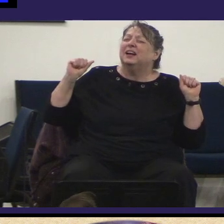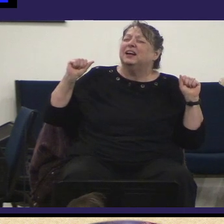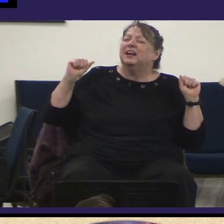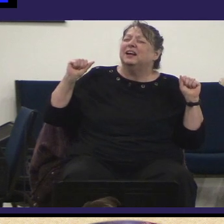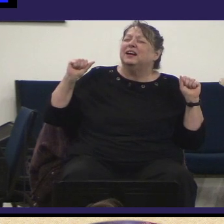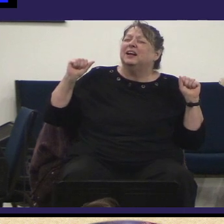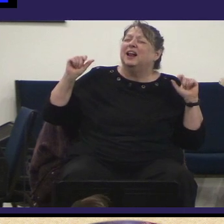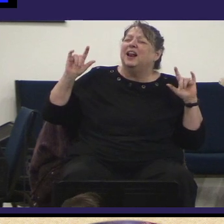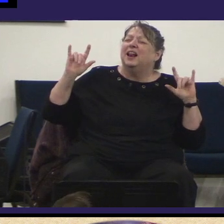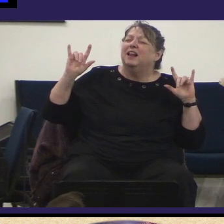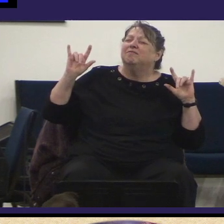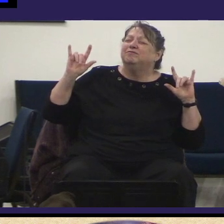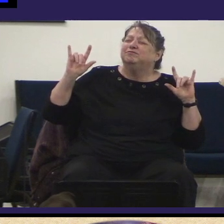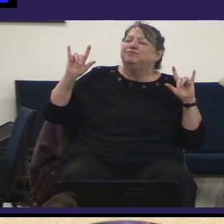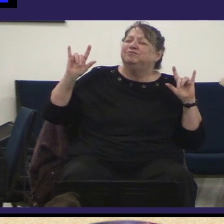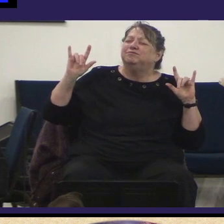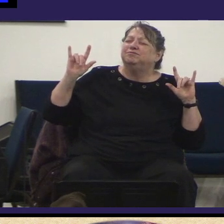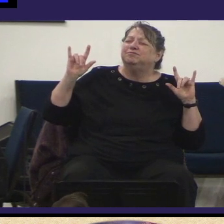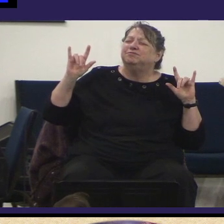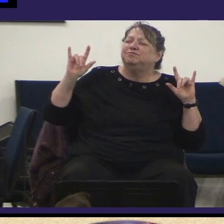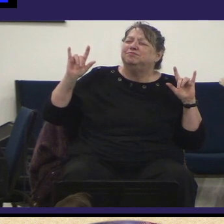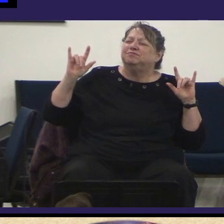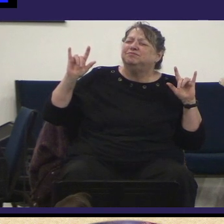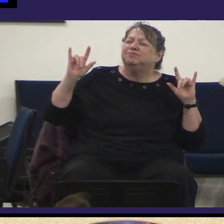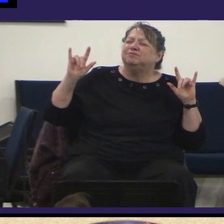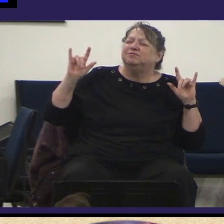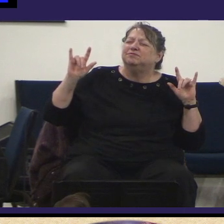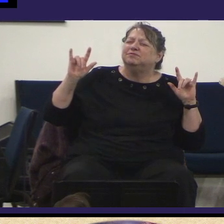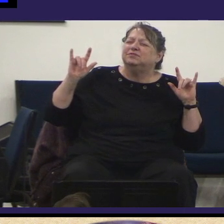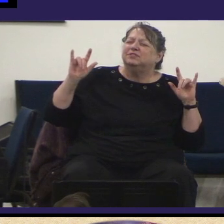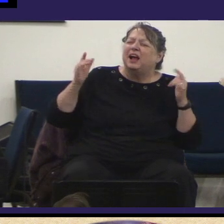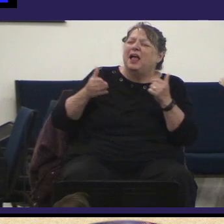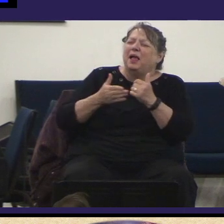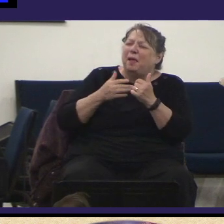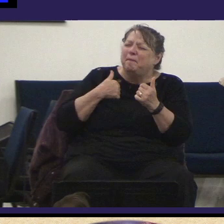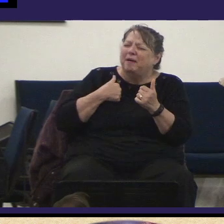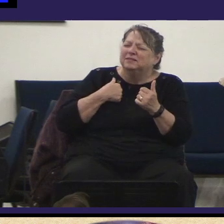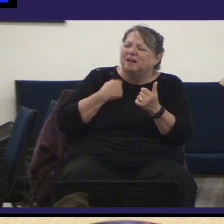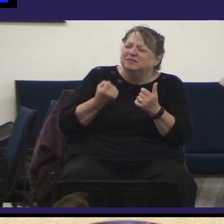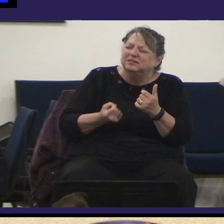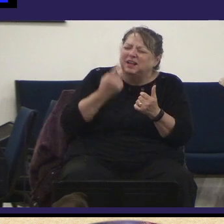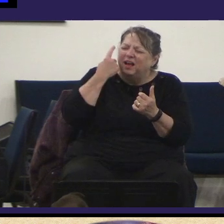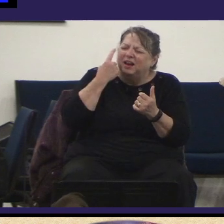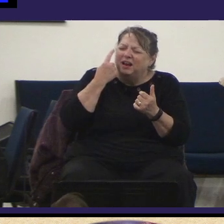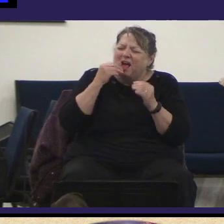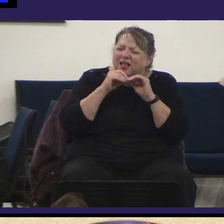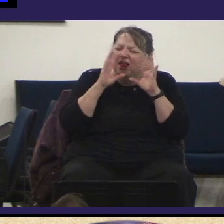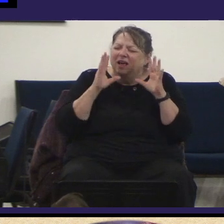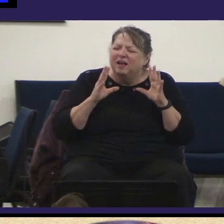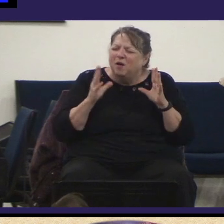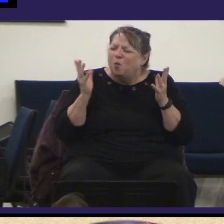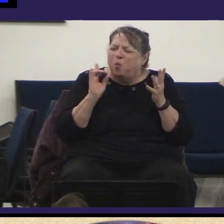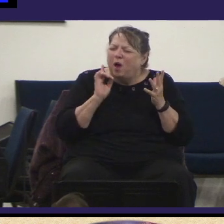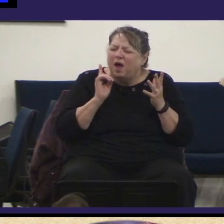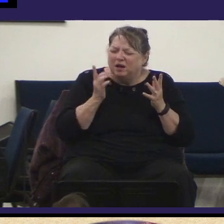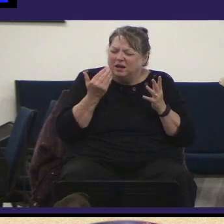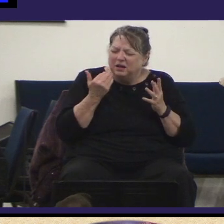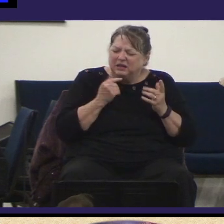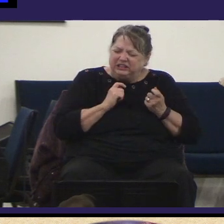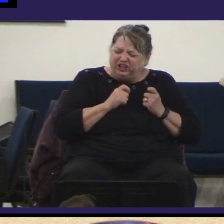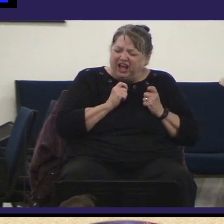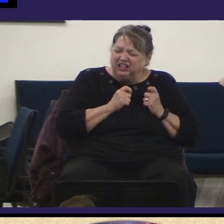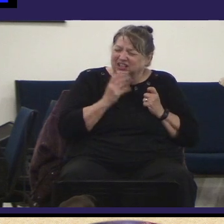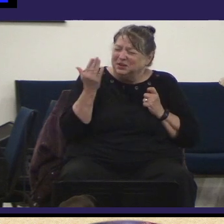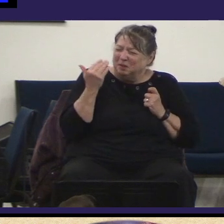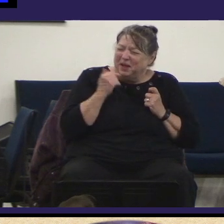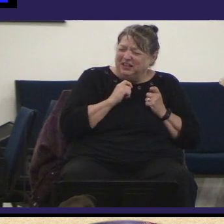sing and close in song, nudge where we need to be nudged. speak where we need to be